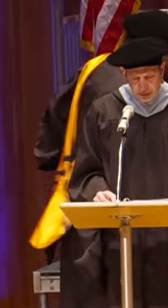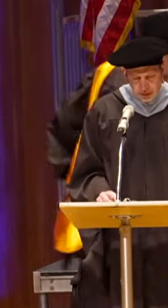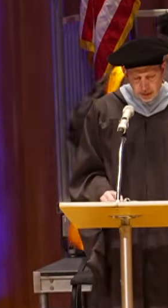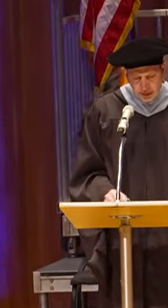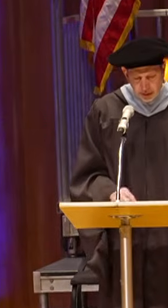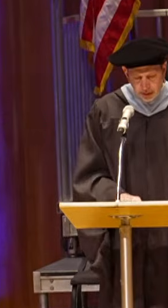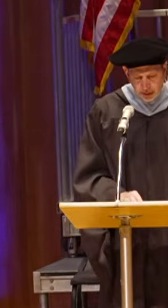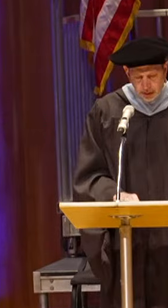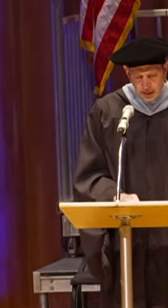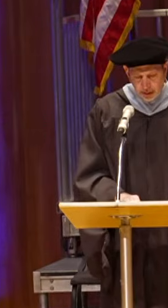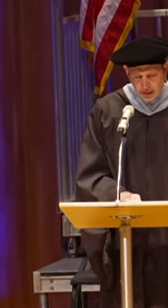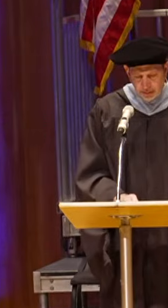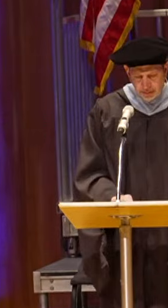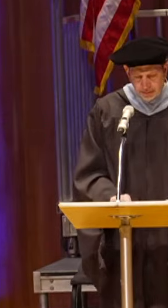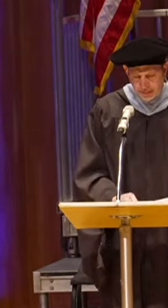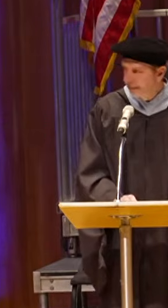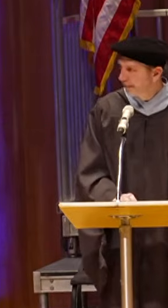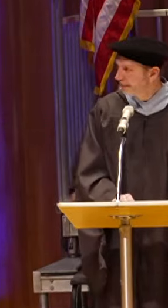candidates?